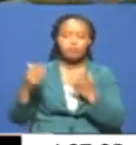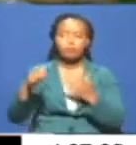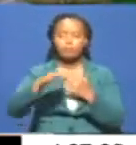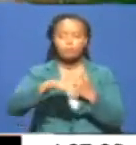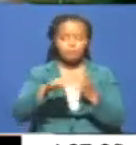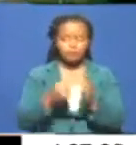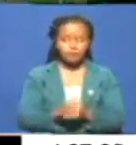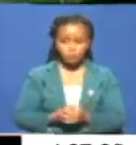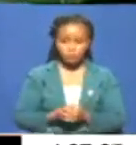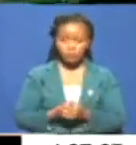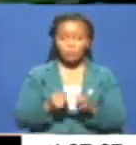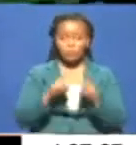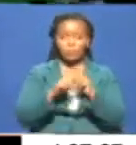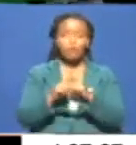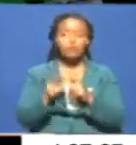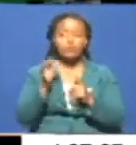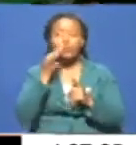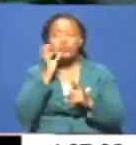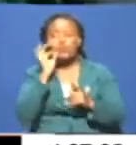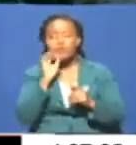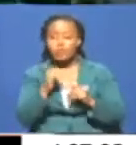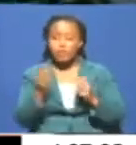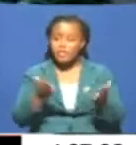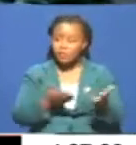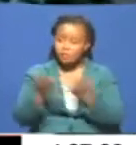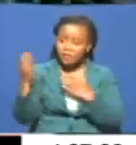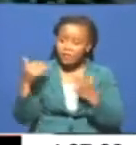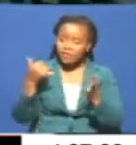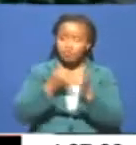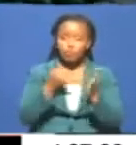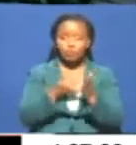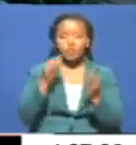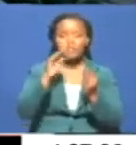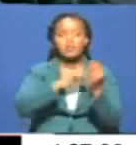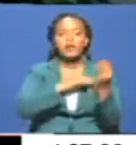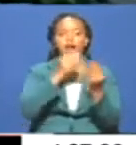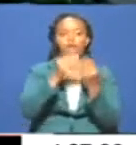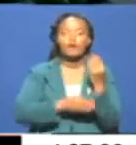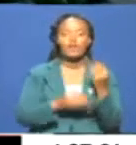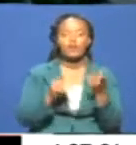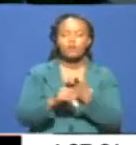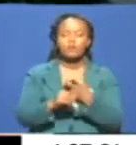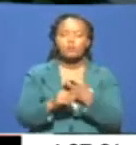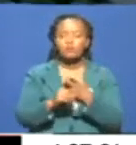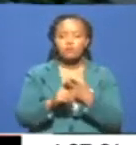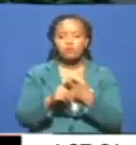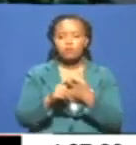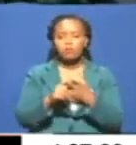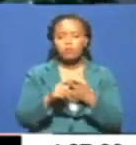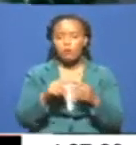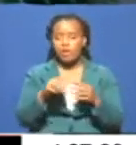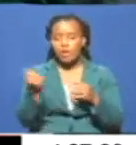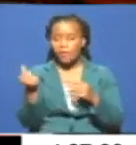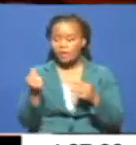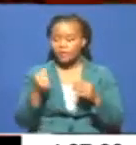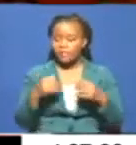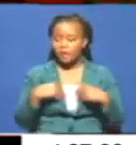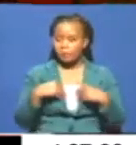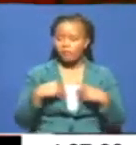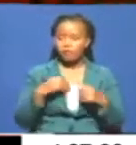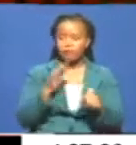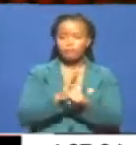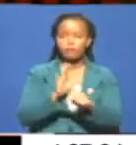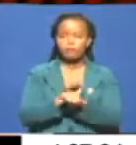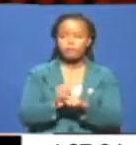fruits exported, comprising of avocado, pineapple and mango, increased 99.5 million kilos in